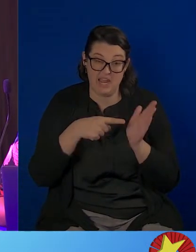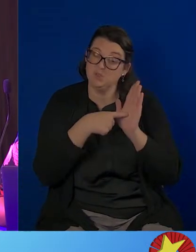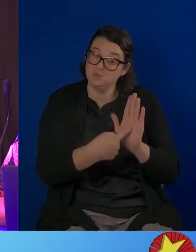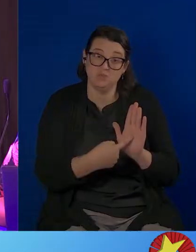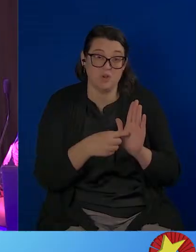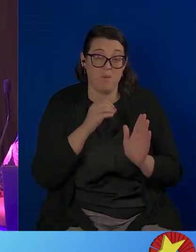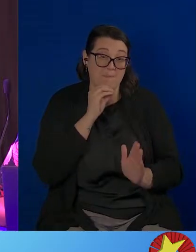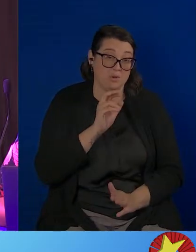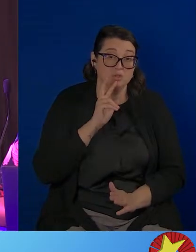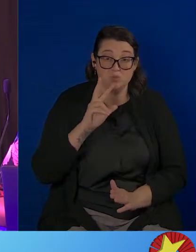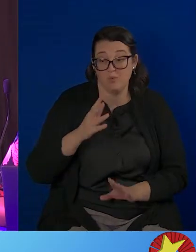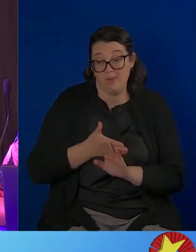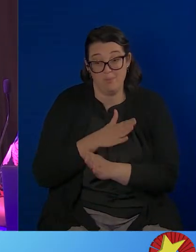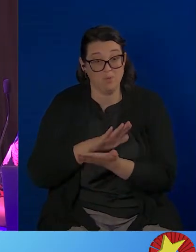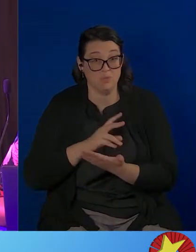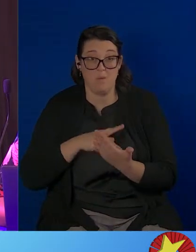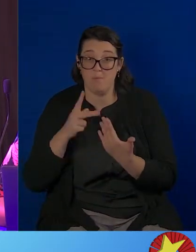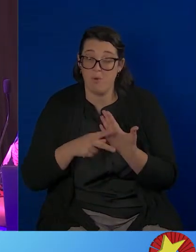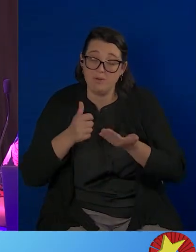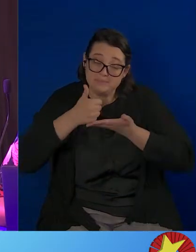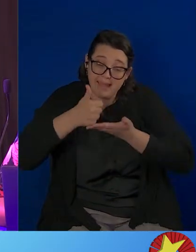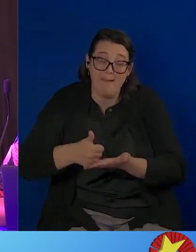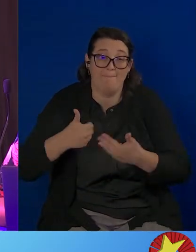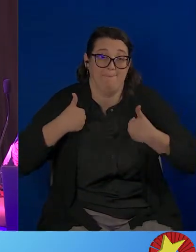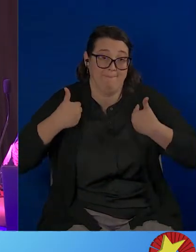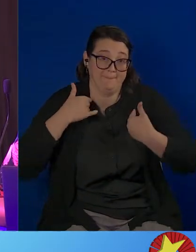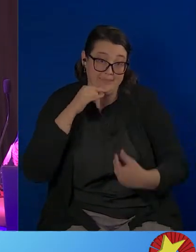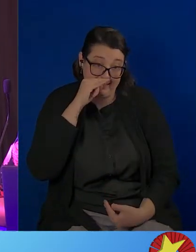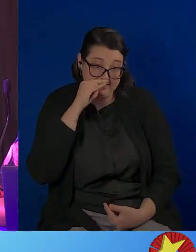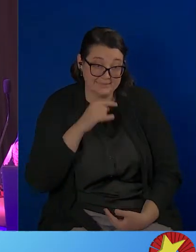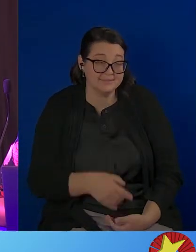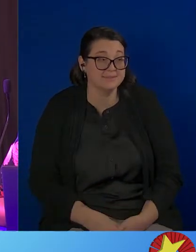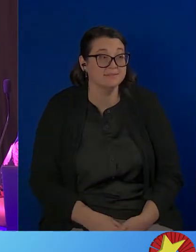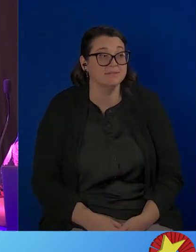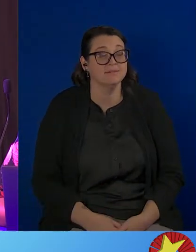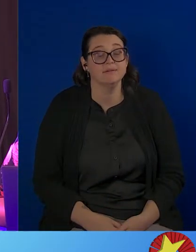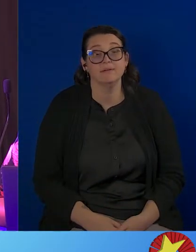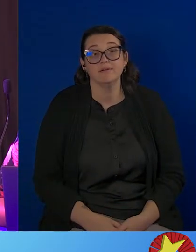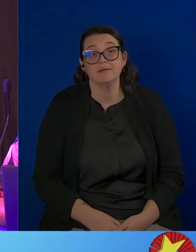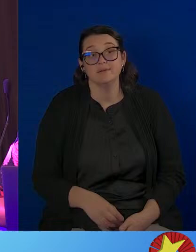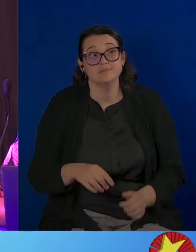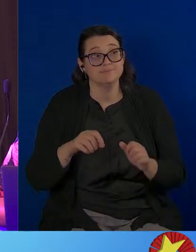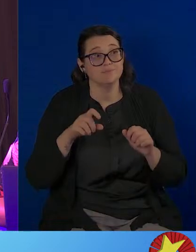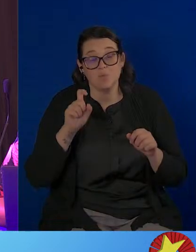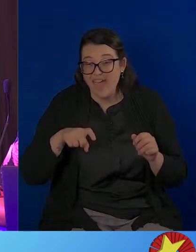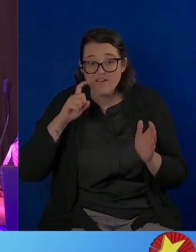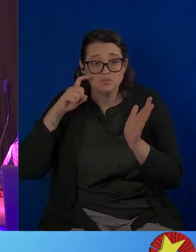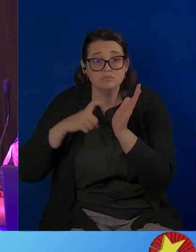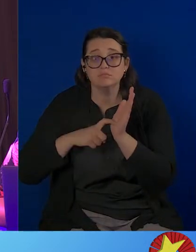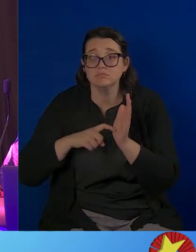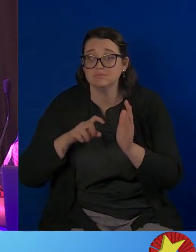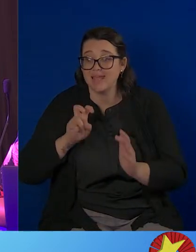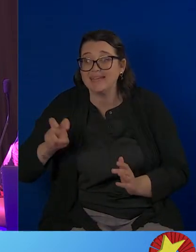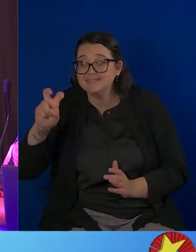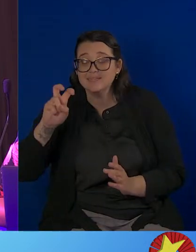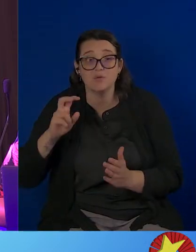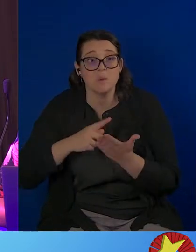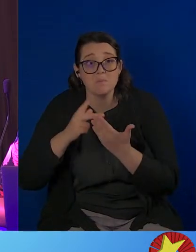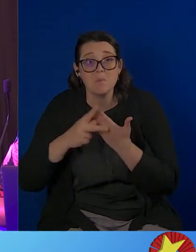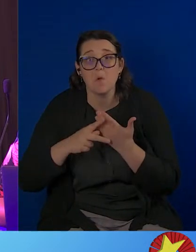preschool programs, be it the innovations occurring within our itinerant services,